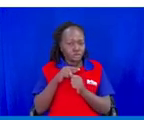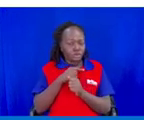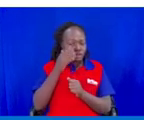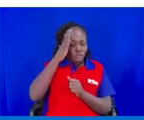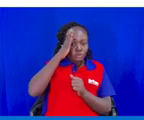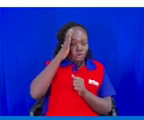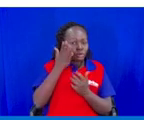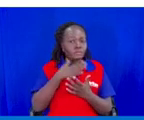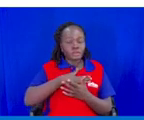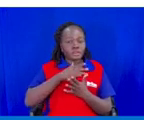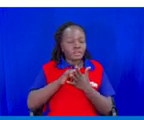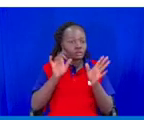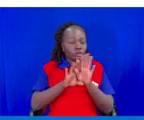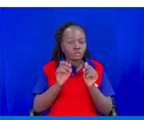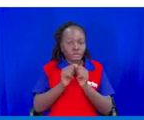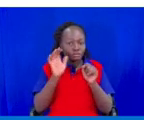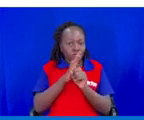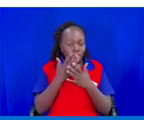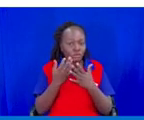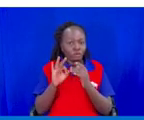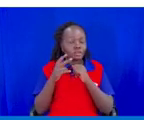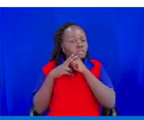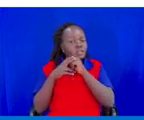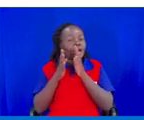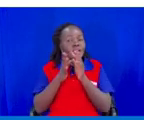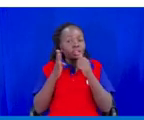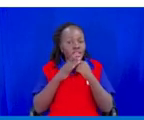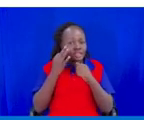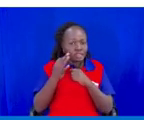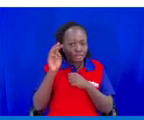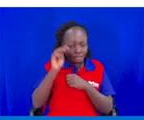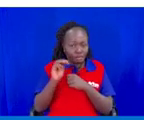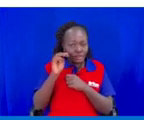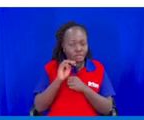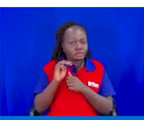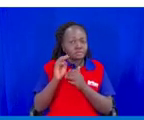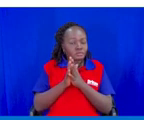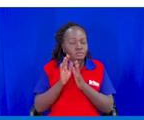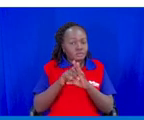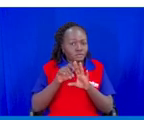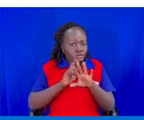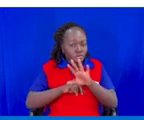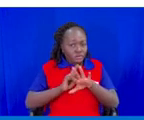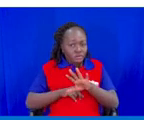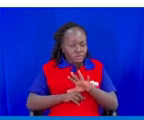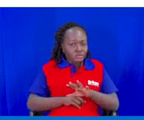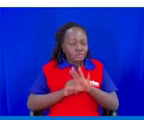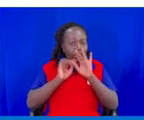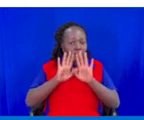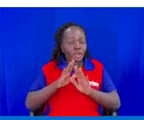with a total asset position of about 793 million. And within this fund, the key